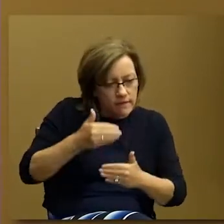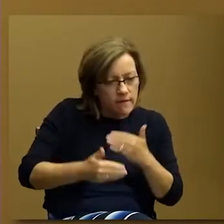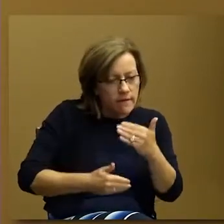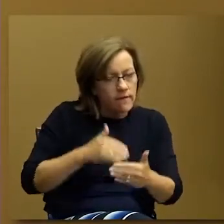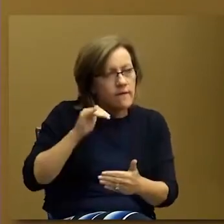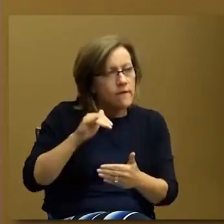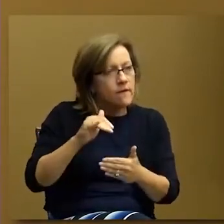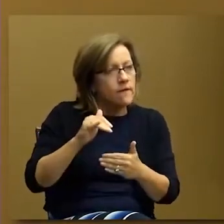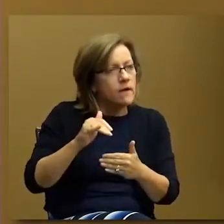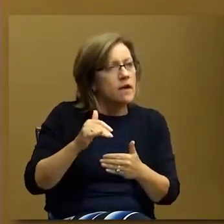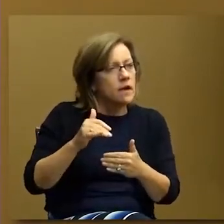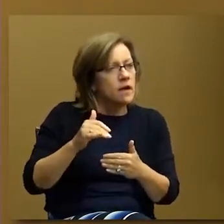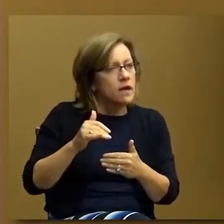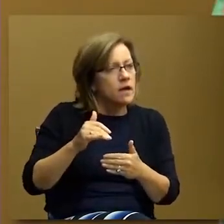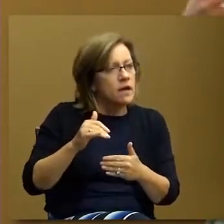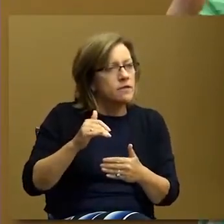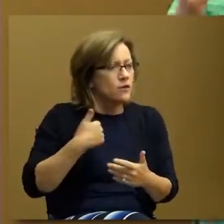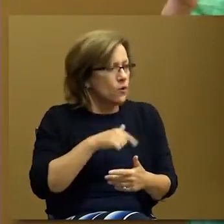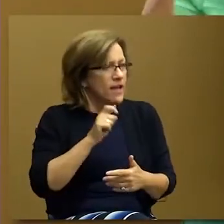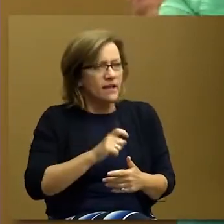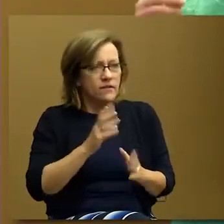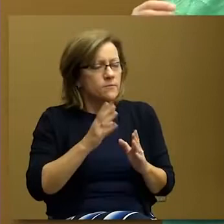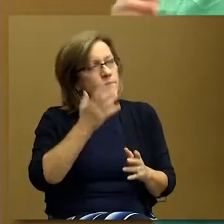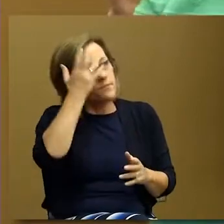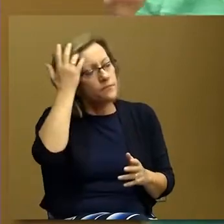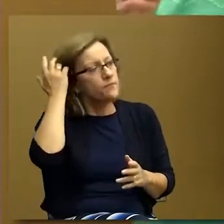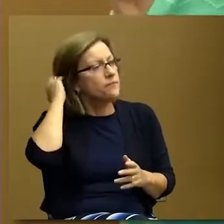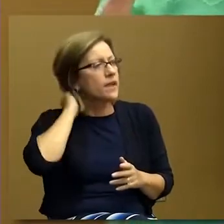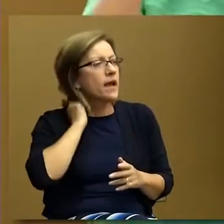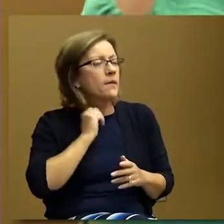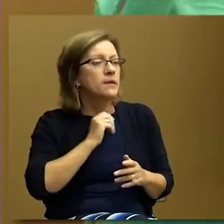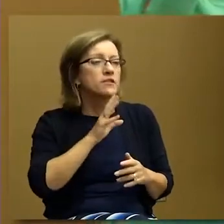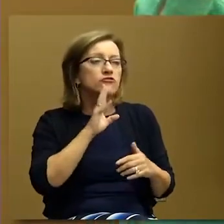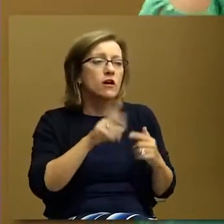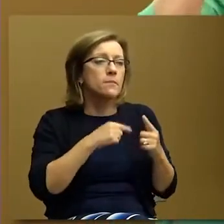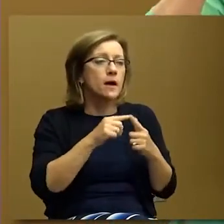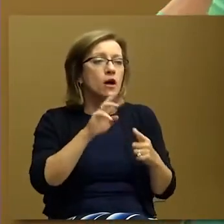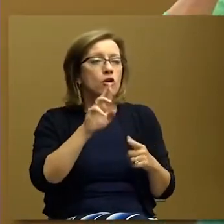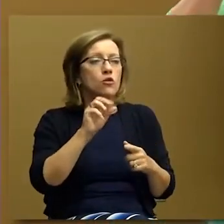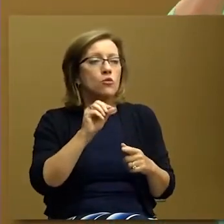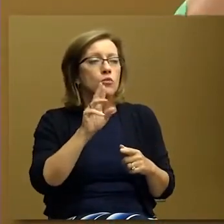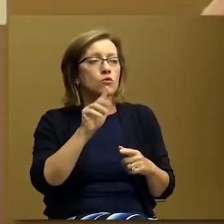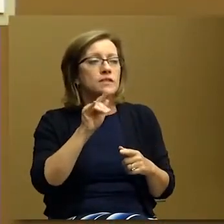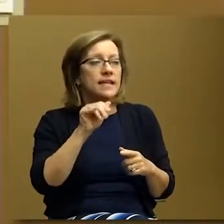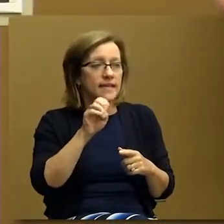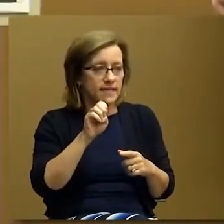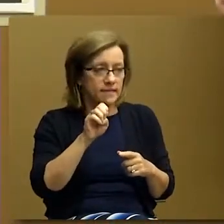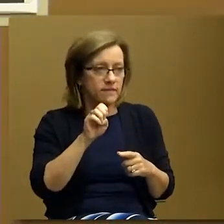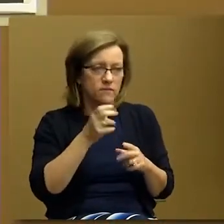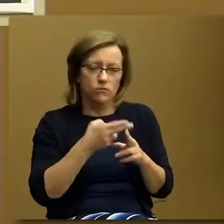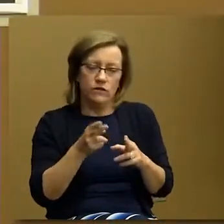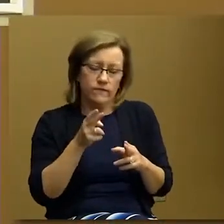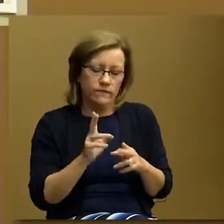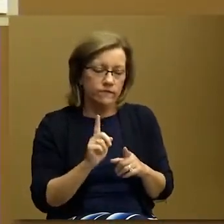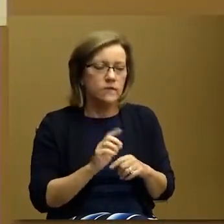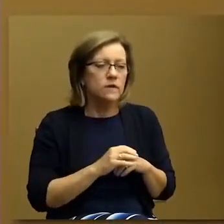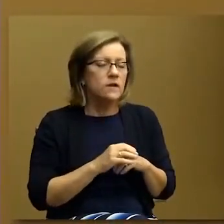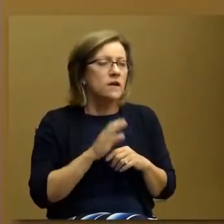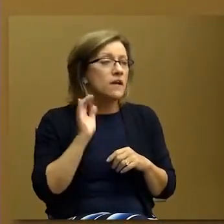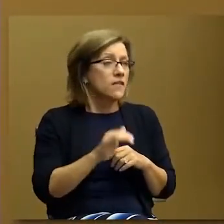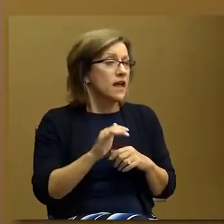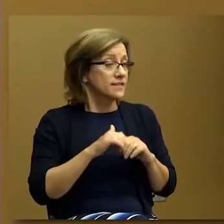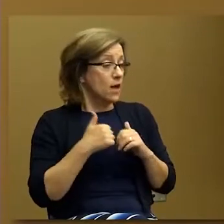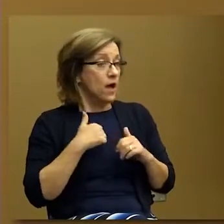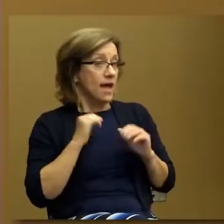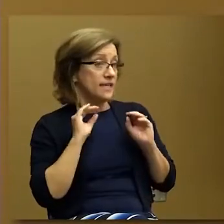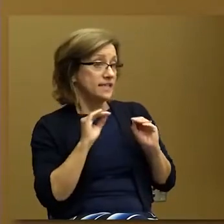it in our mind. You know, I'm going to jump into routines here for like half a second, because that's how I